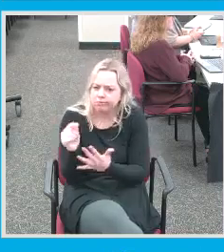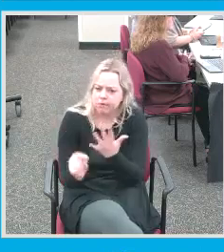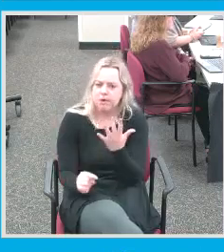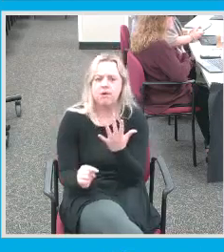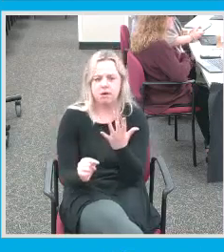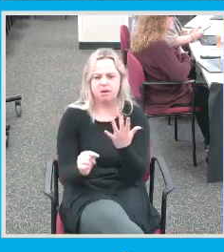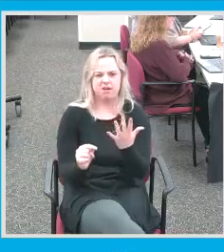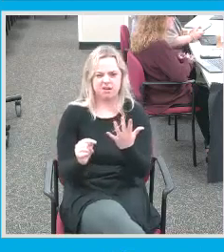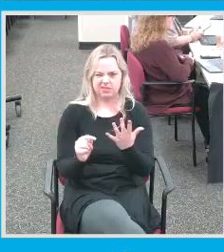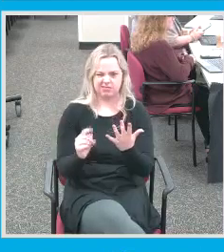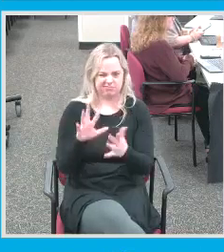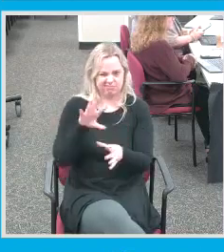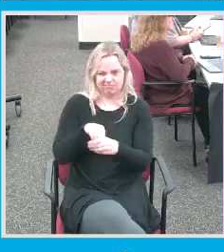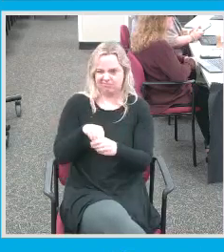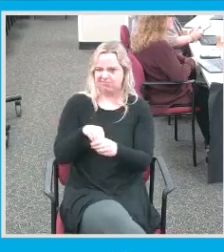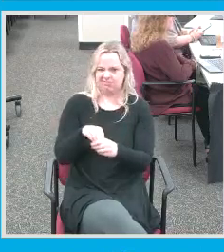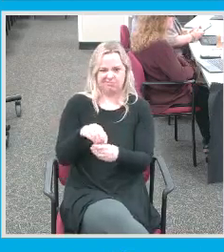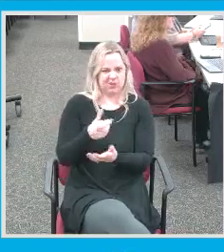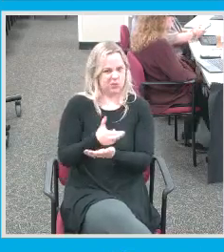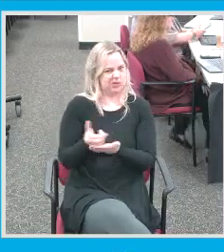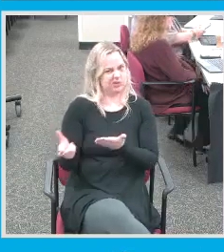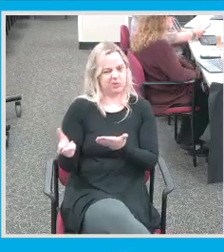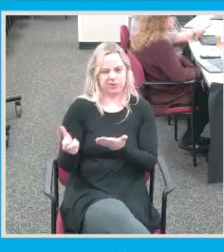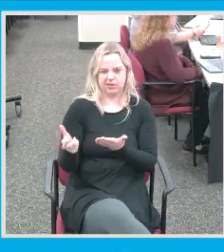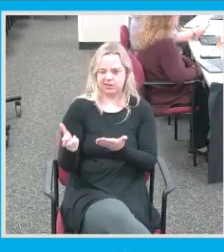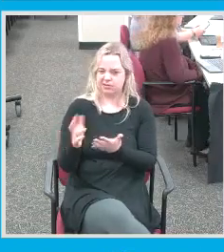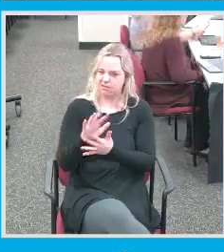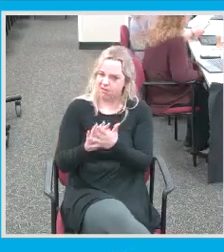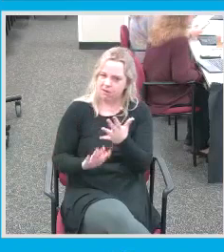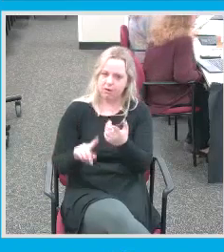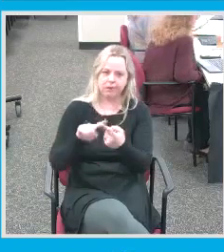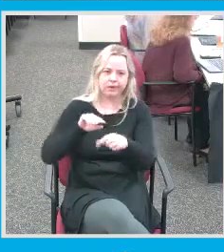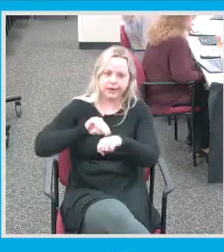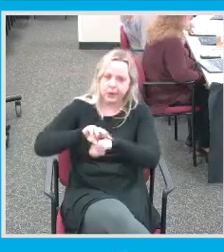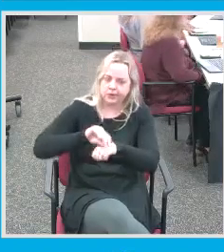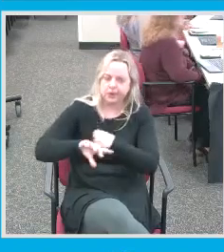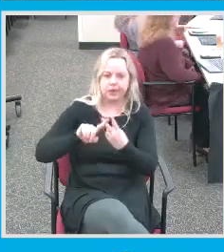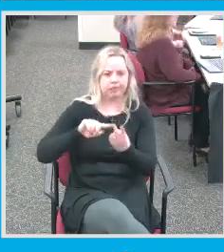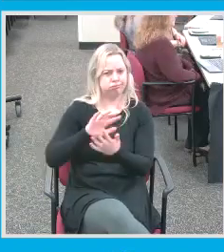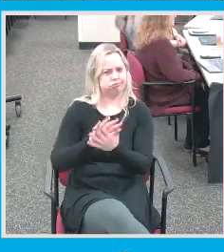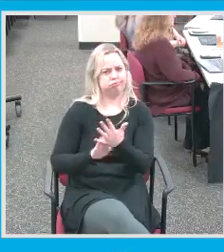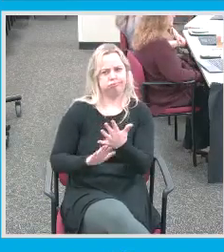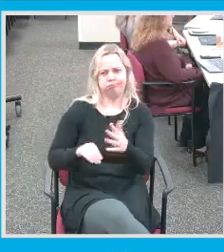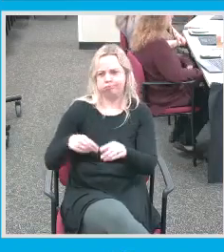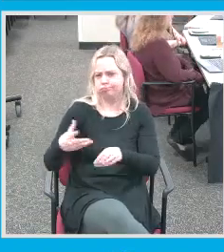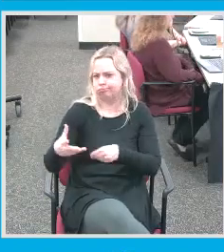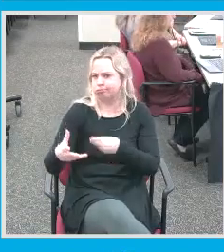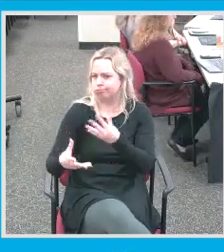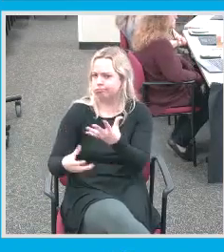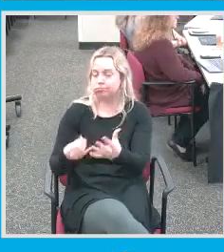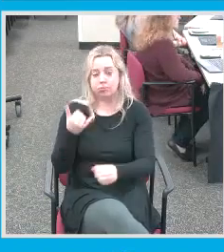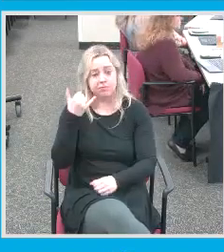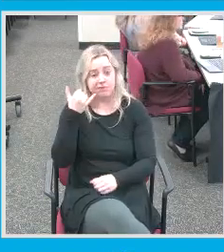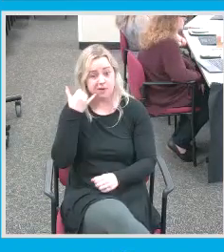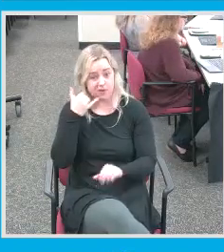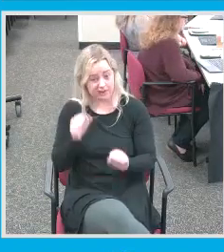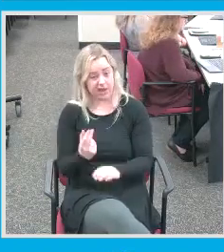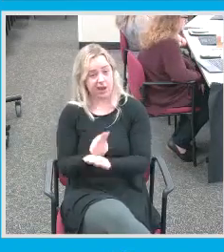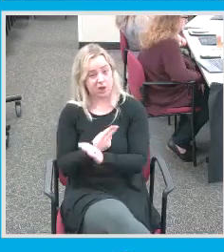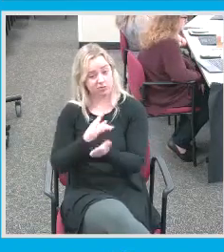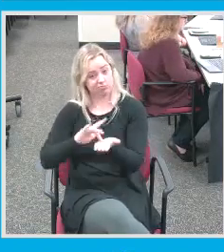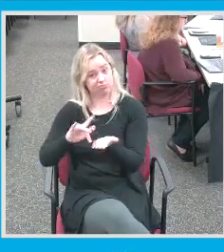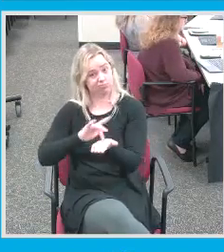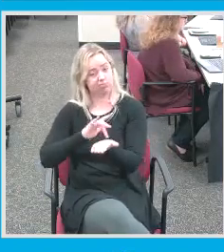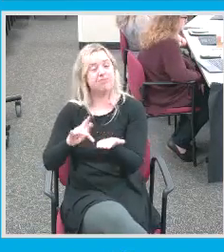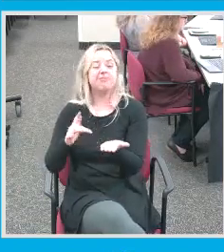the components to help someone quit, like that counseling piece. They can do it through their phone. And so I would